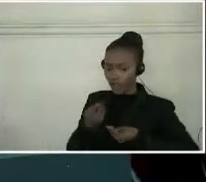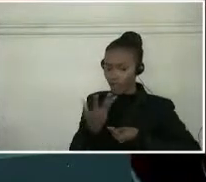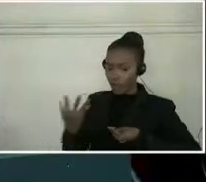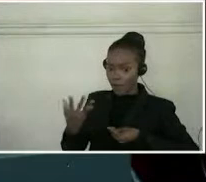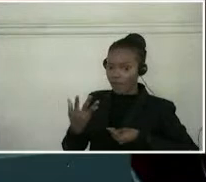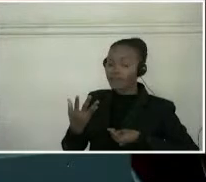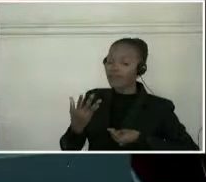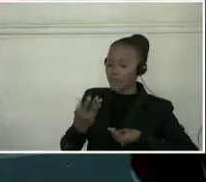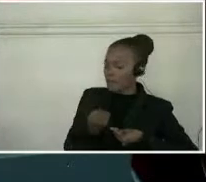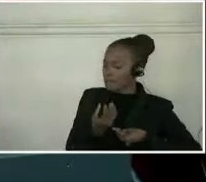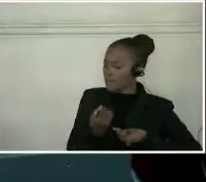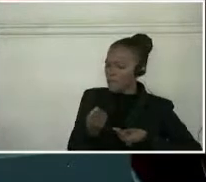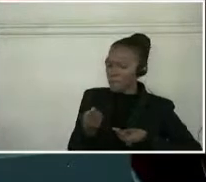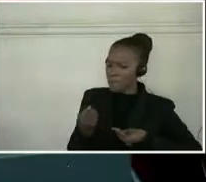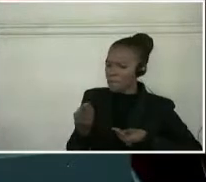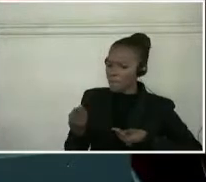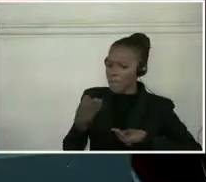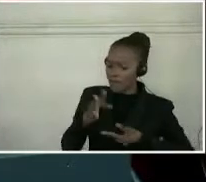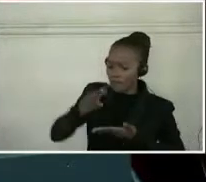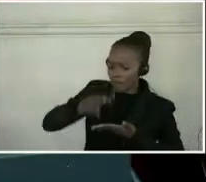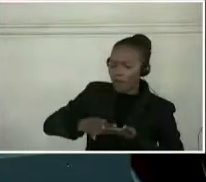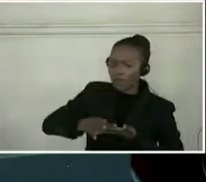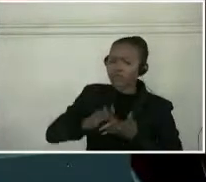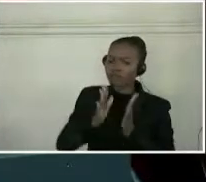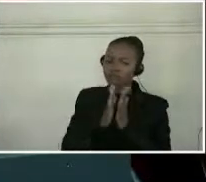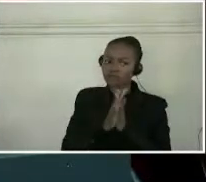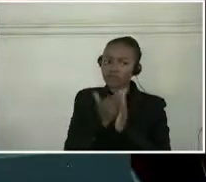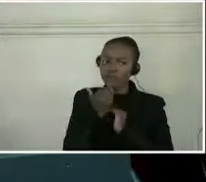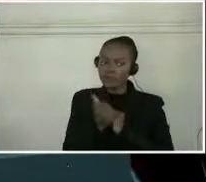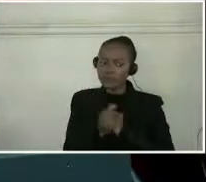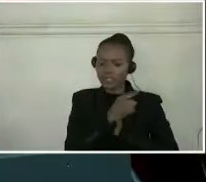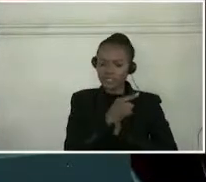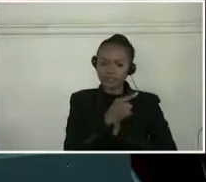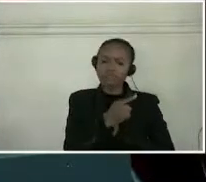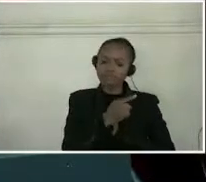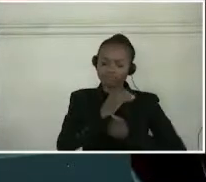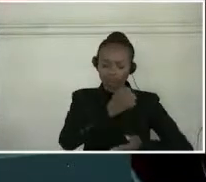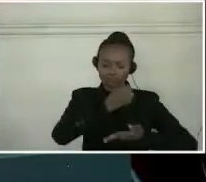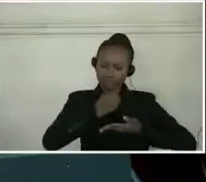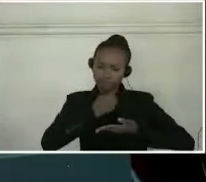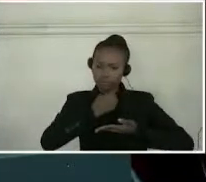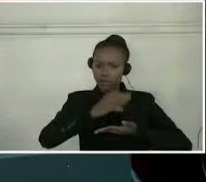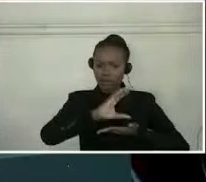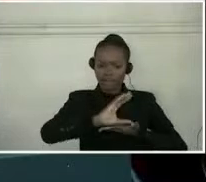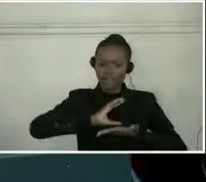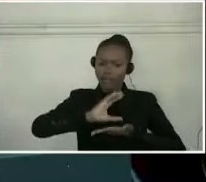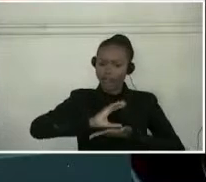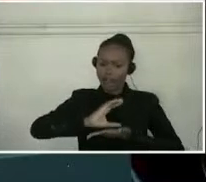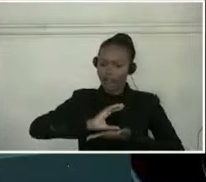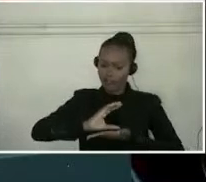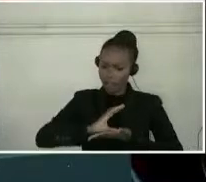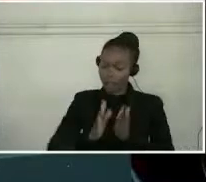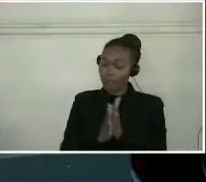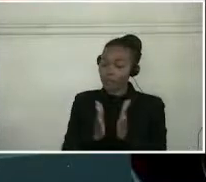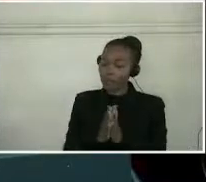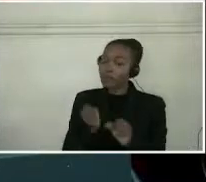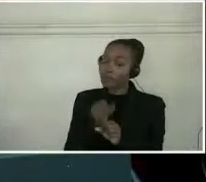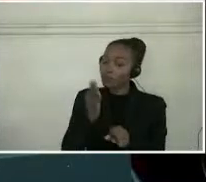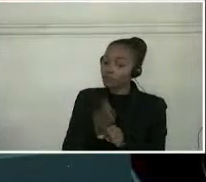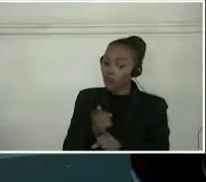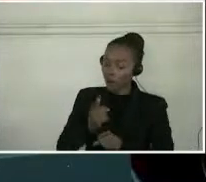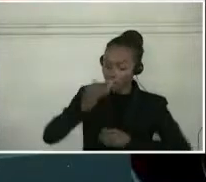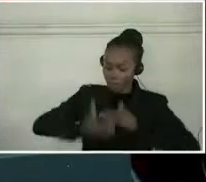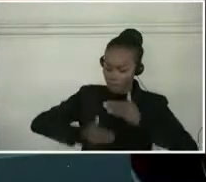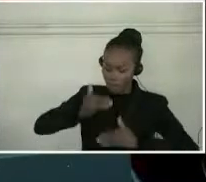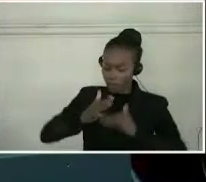requesting funding for various events across our province to make the process fair on the 19th of